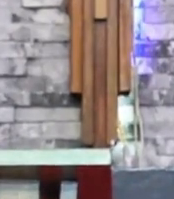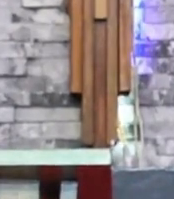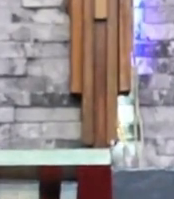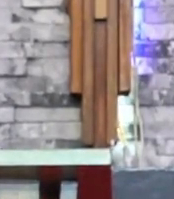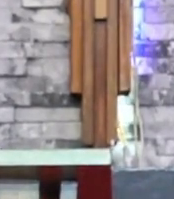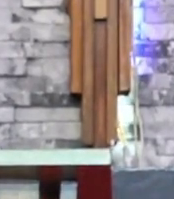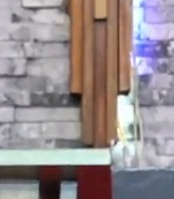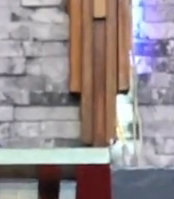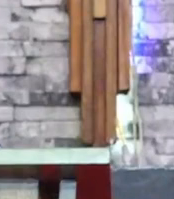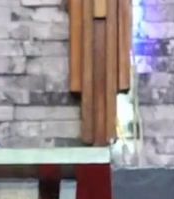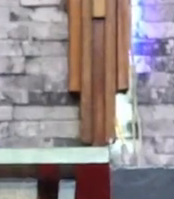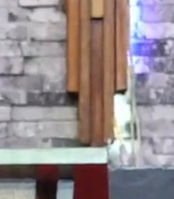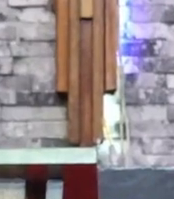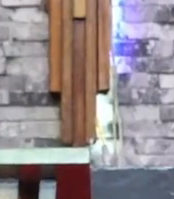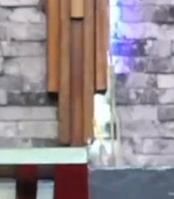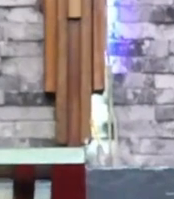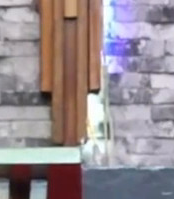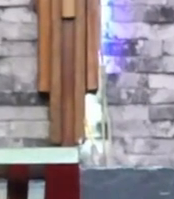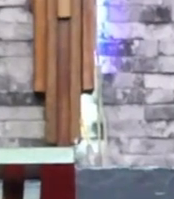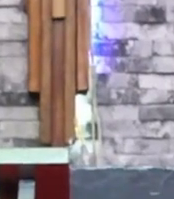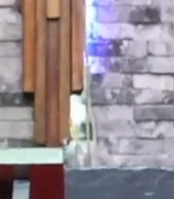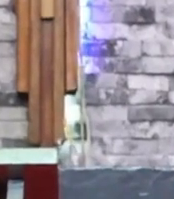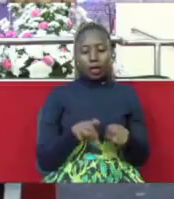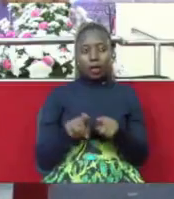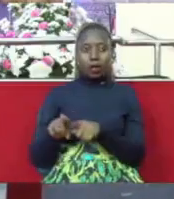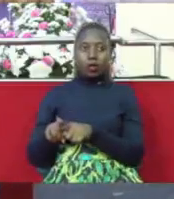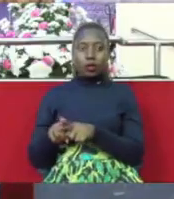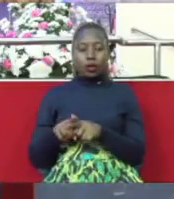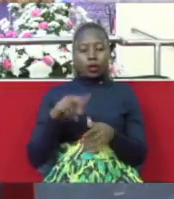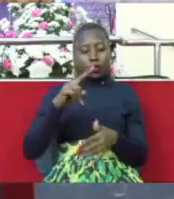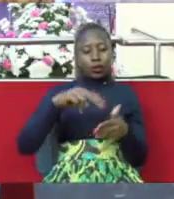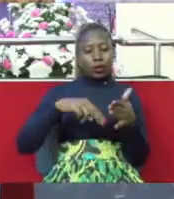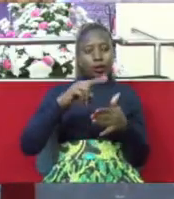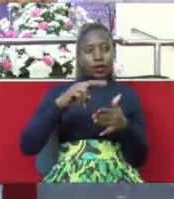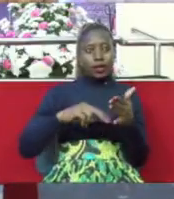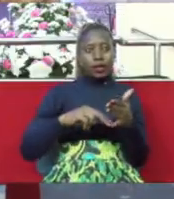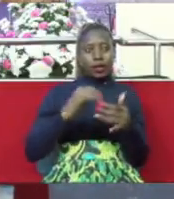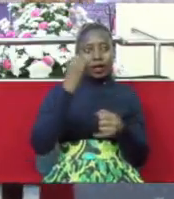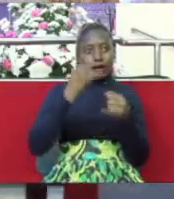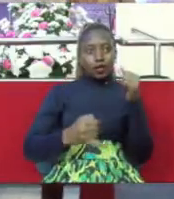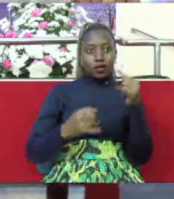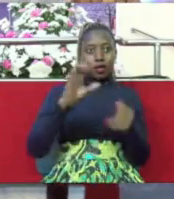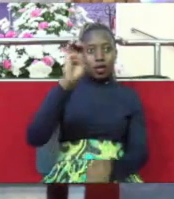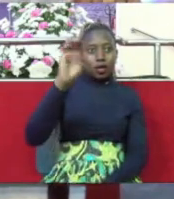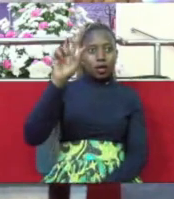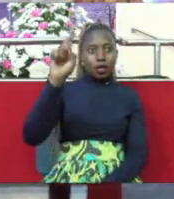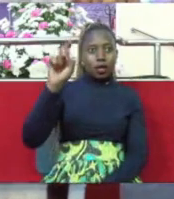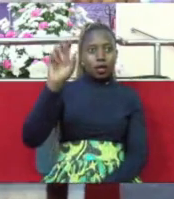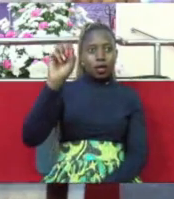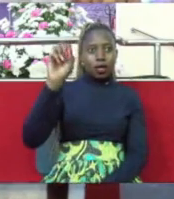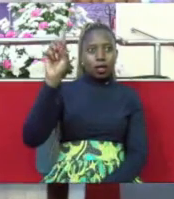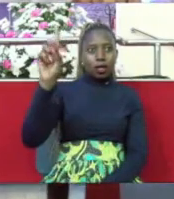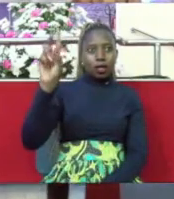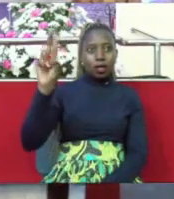msimu. We are also going to read Exodus chapter 33 verse 1 to 3. Pia tutasoma kutoka